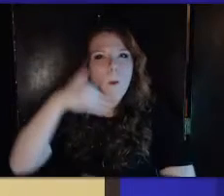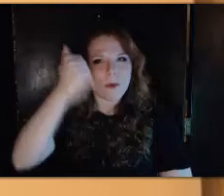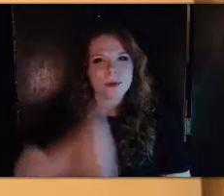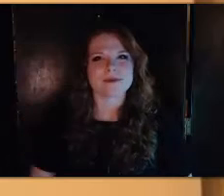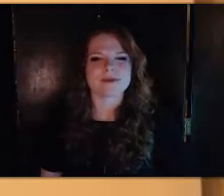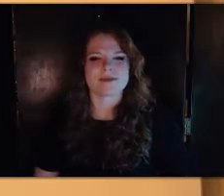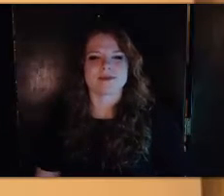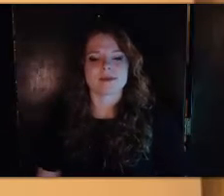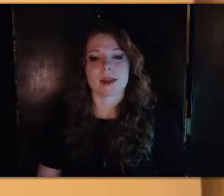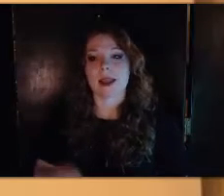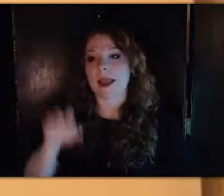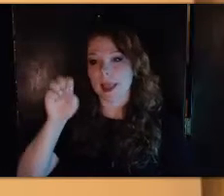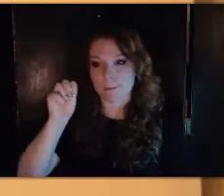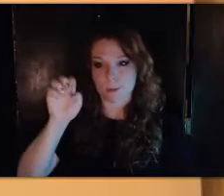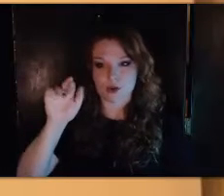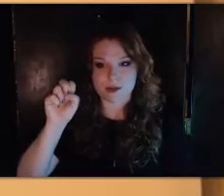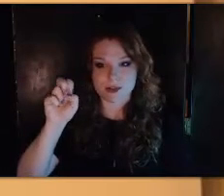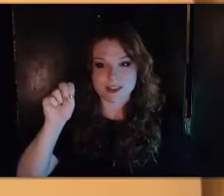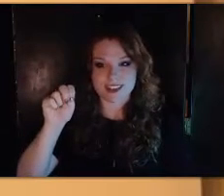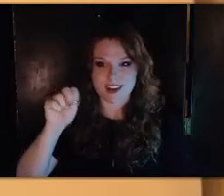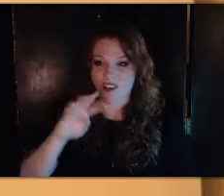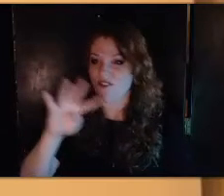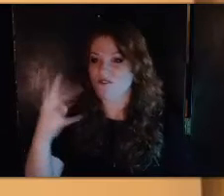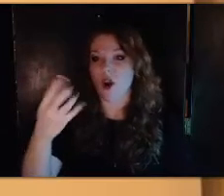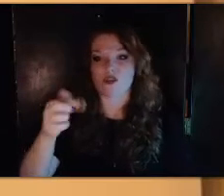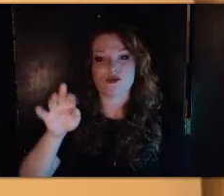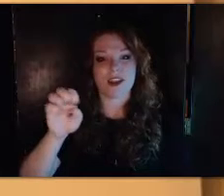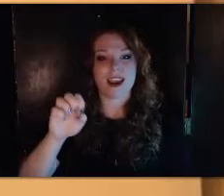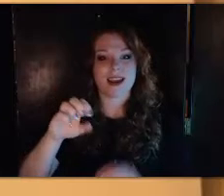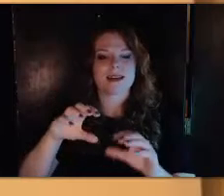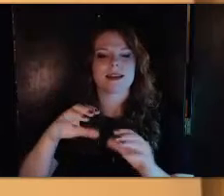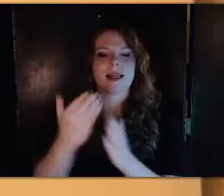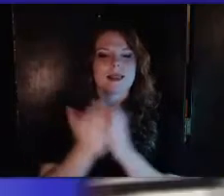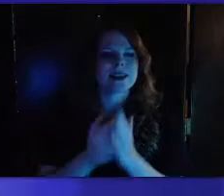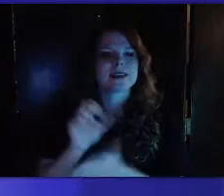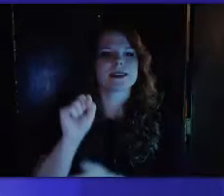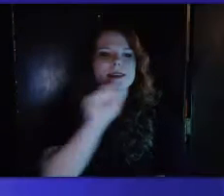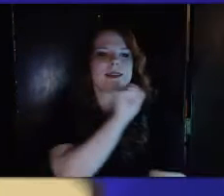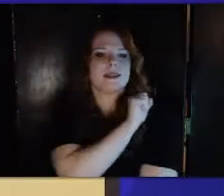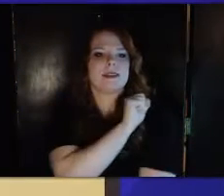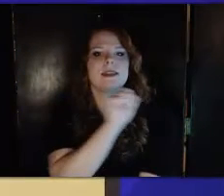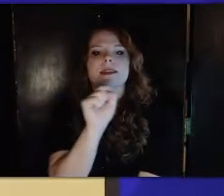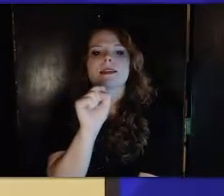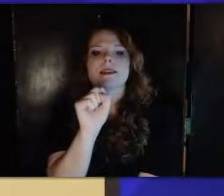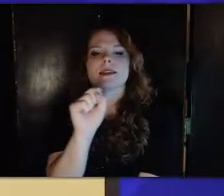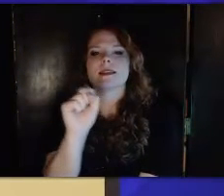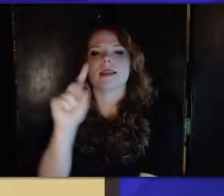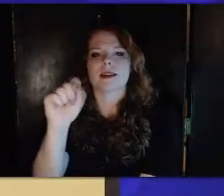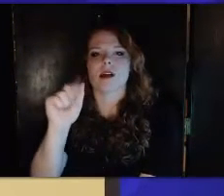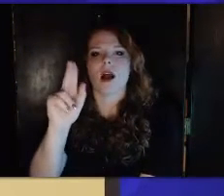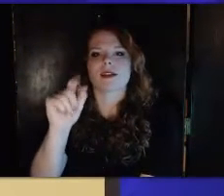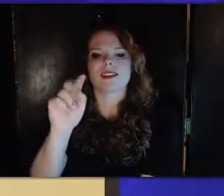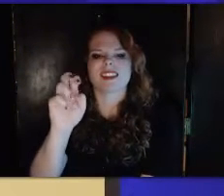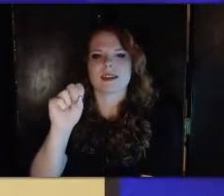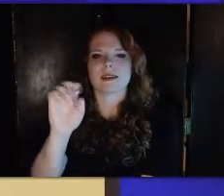one. And Emerson rounds out our fourth grade list from St. Augustine School in Lebanon, Kentucky. This question